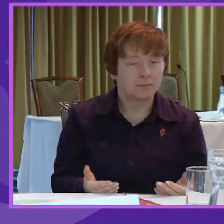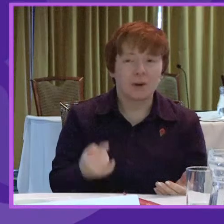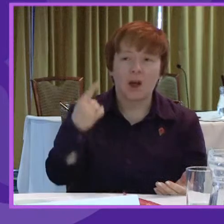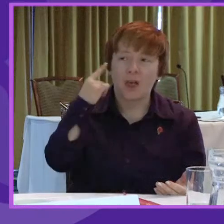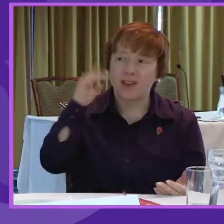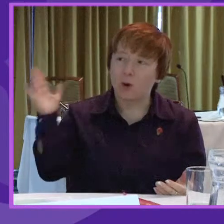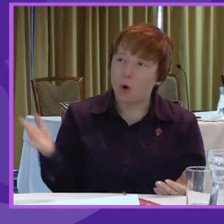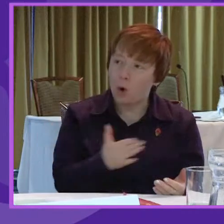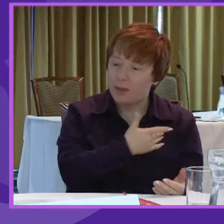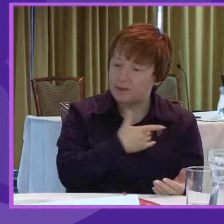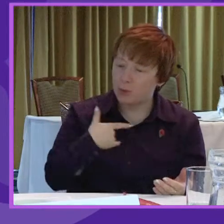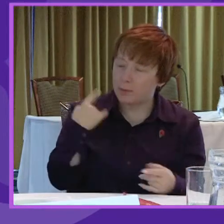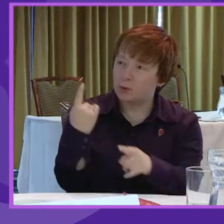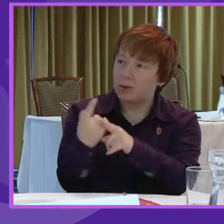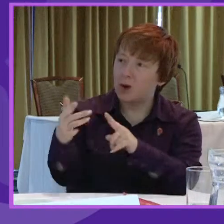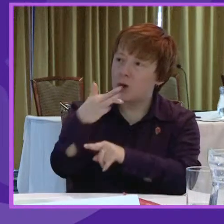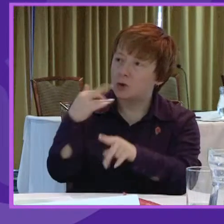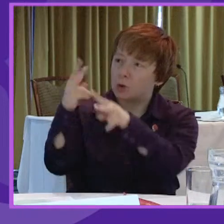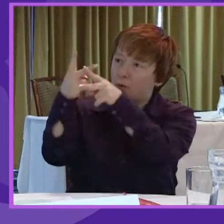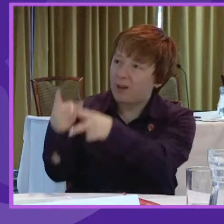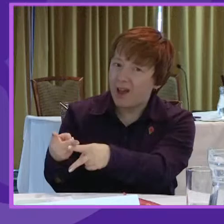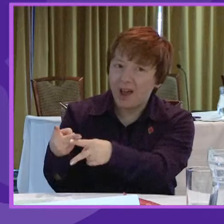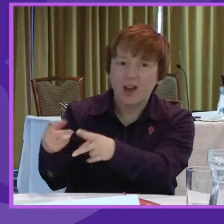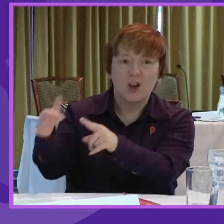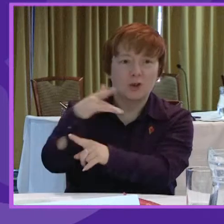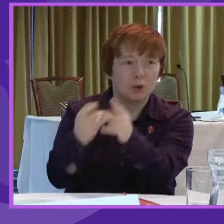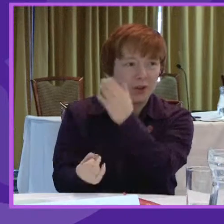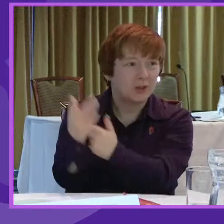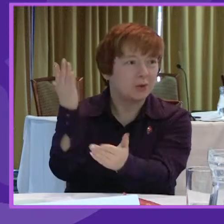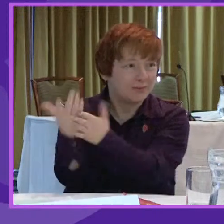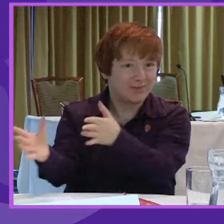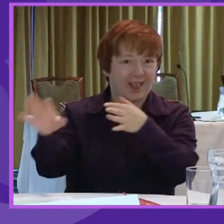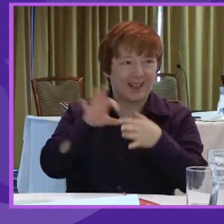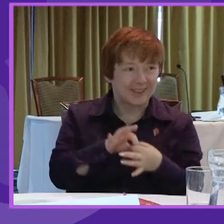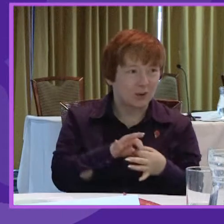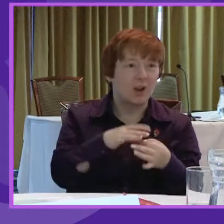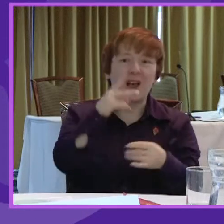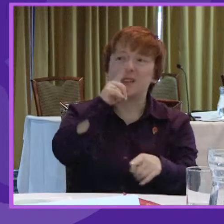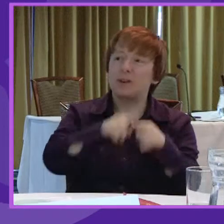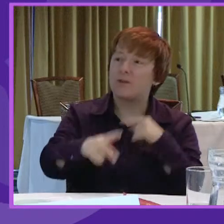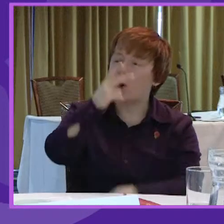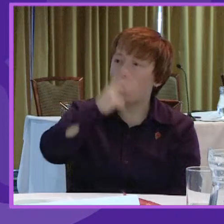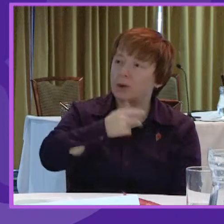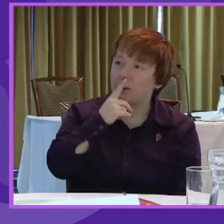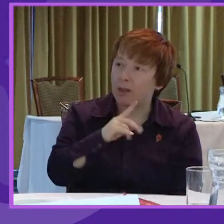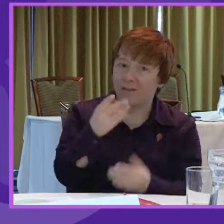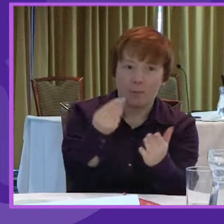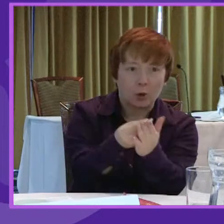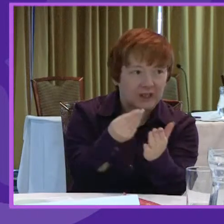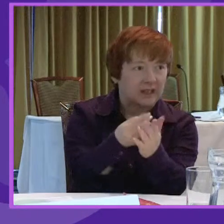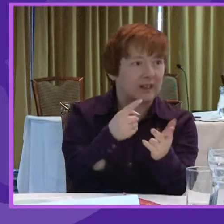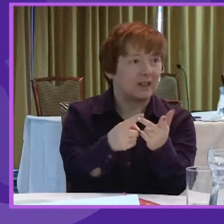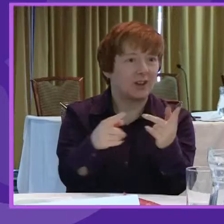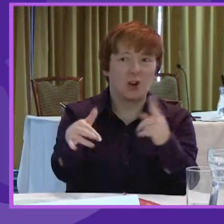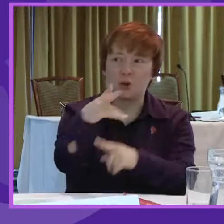have spoken about social care and social issues being absolutely crucial to this. Money, isolation for older people, engagement